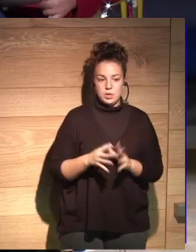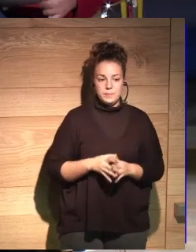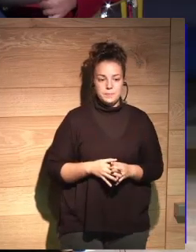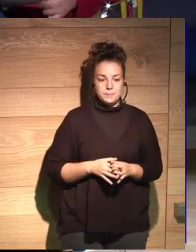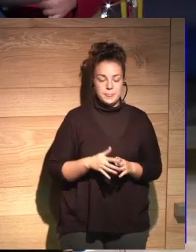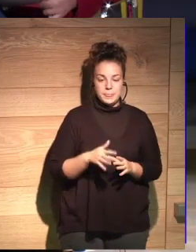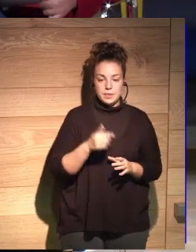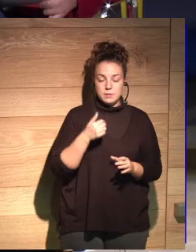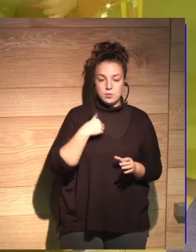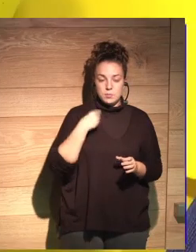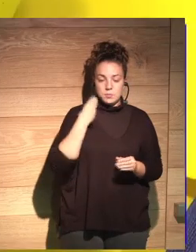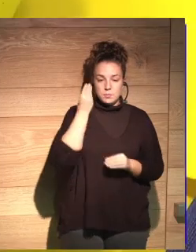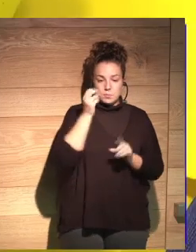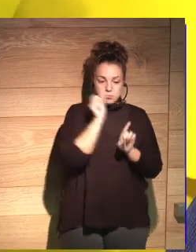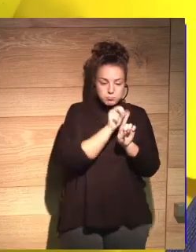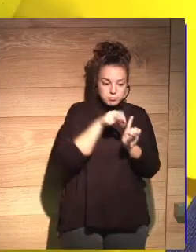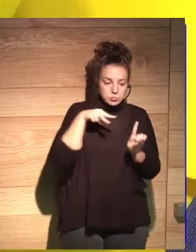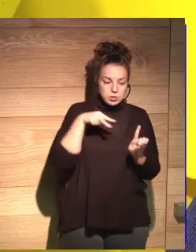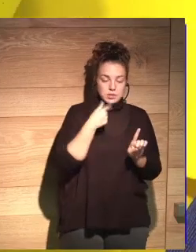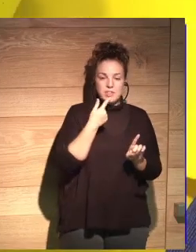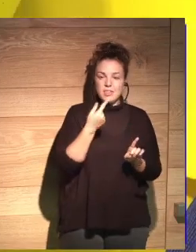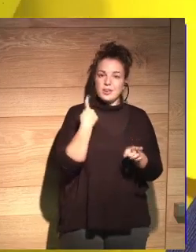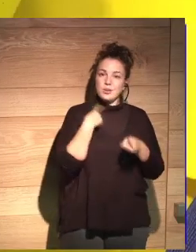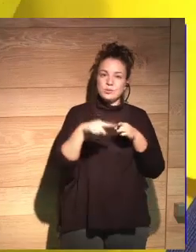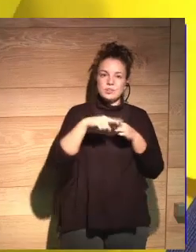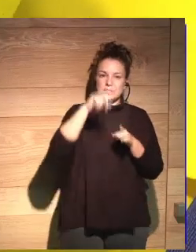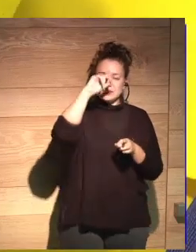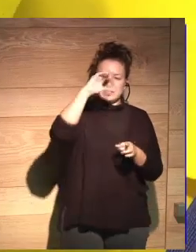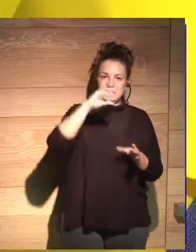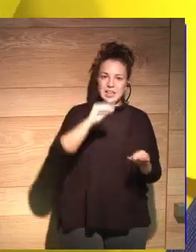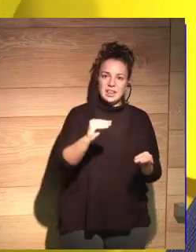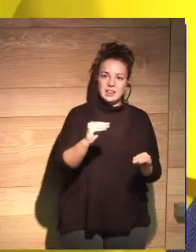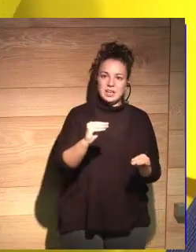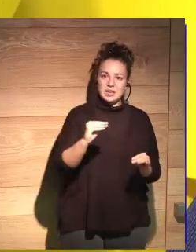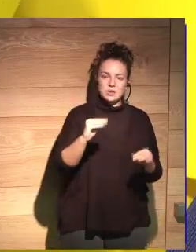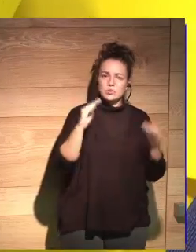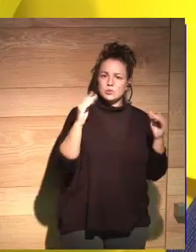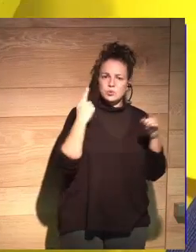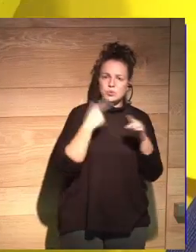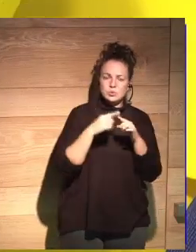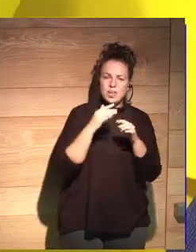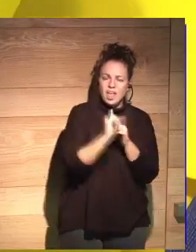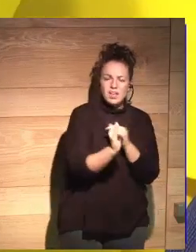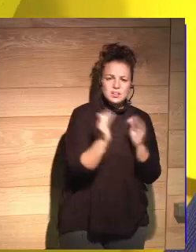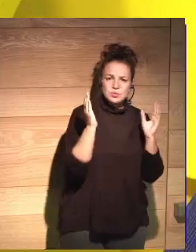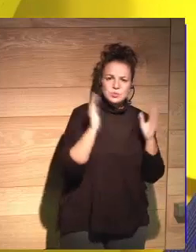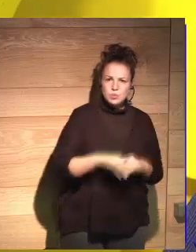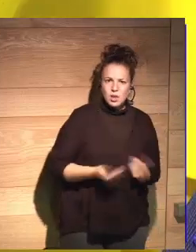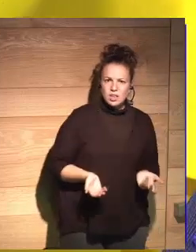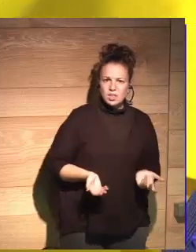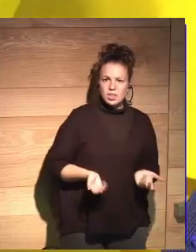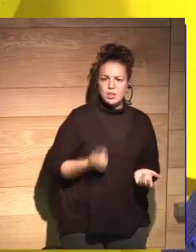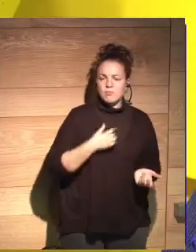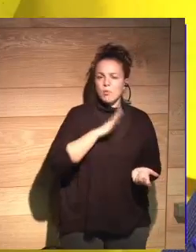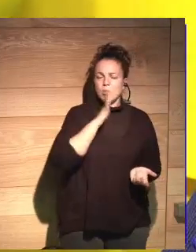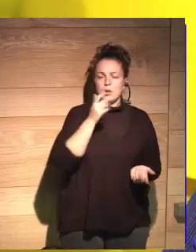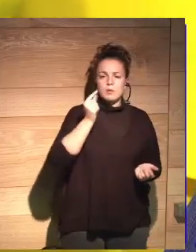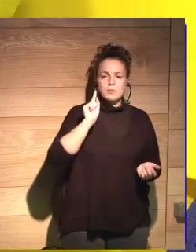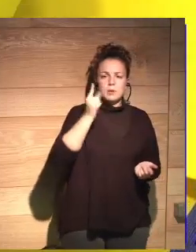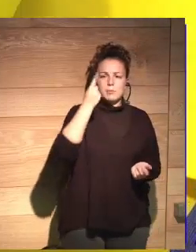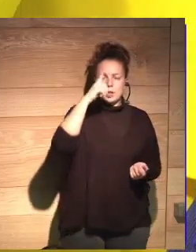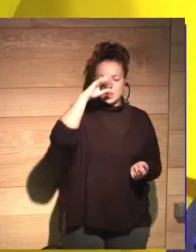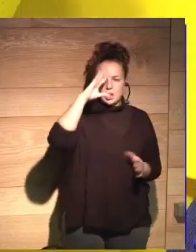my approach is that there are not things as intelligence, just to start with. First, you